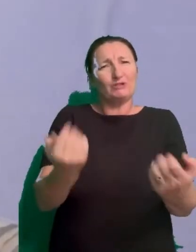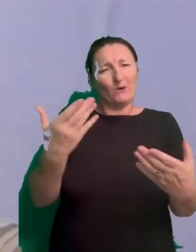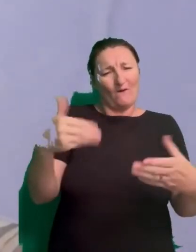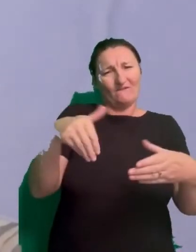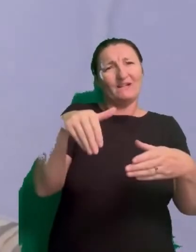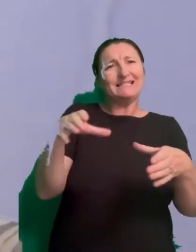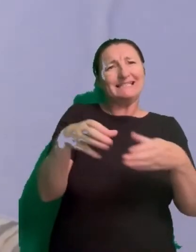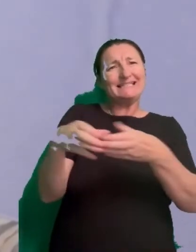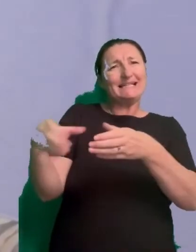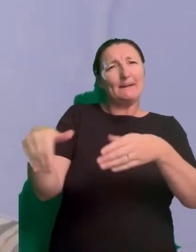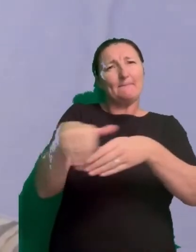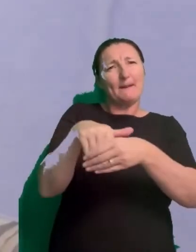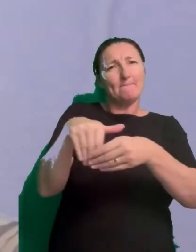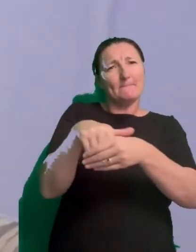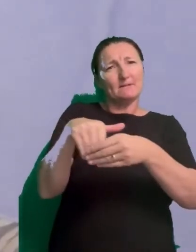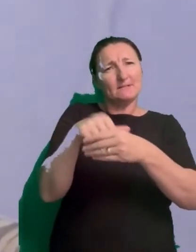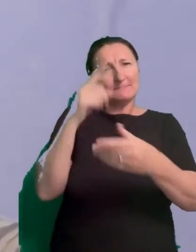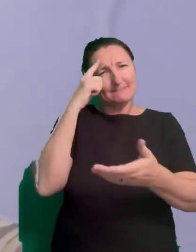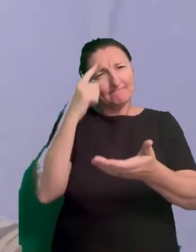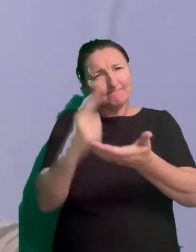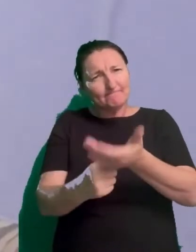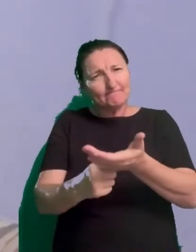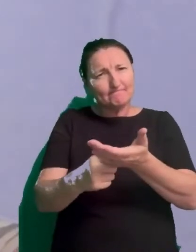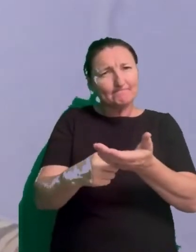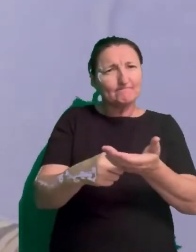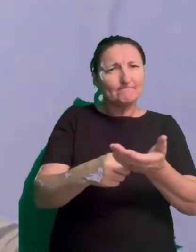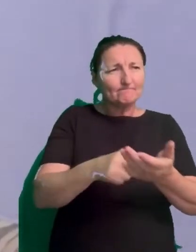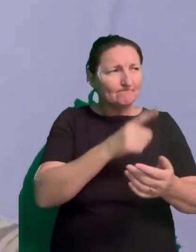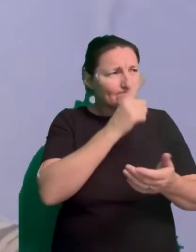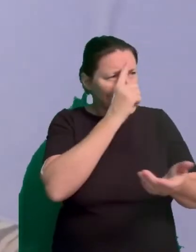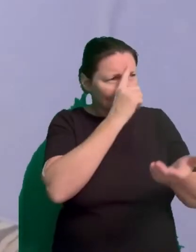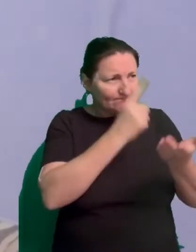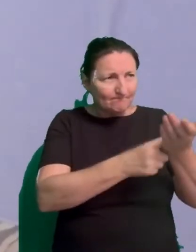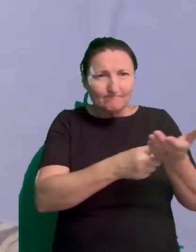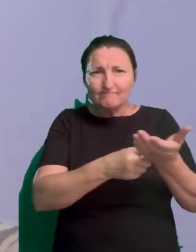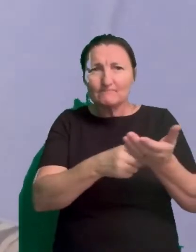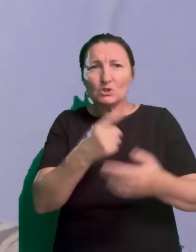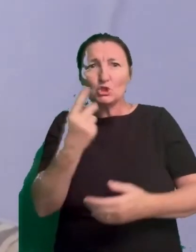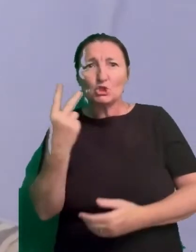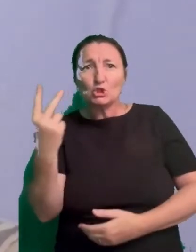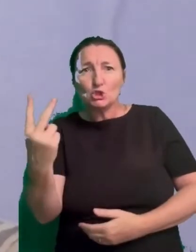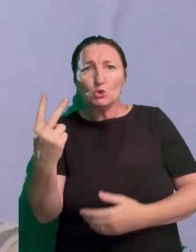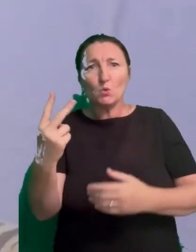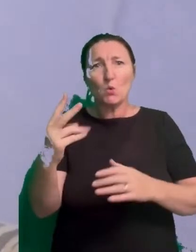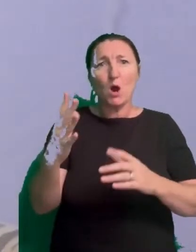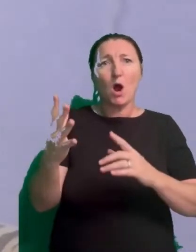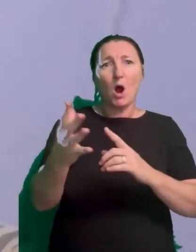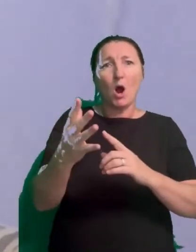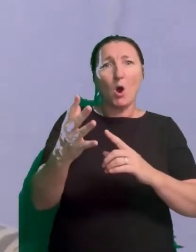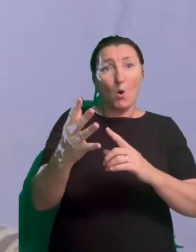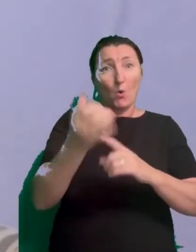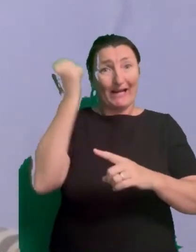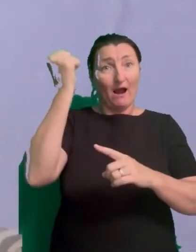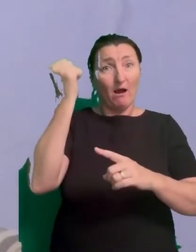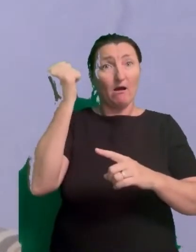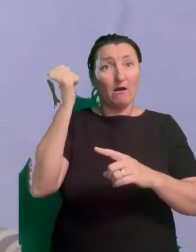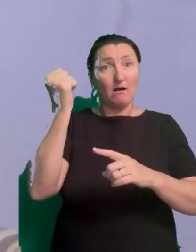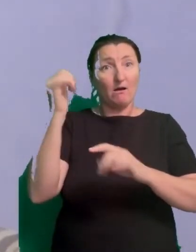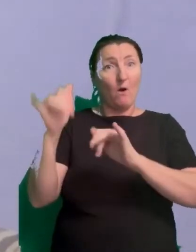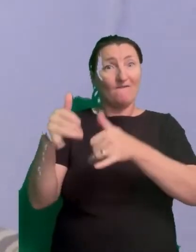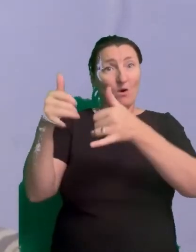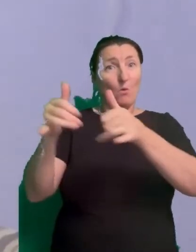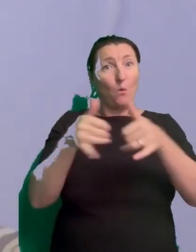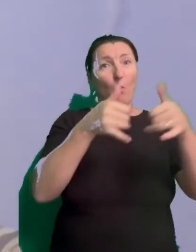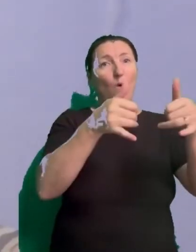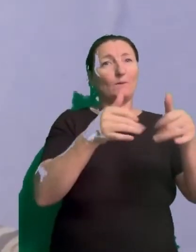chosen 2 award winners, but let that be a suspense till the